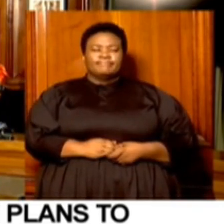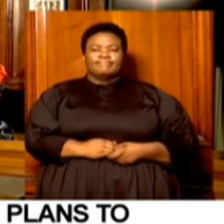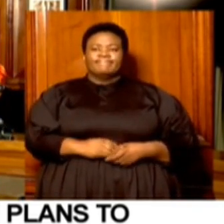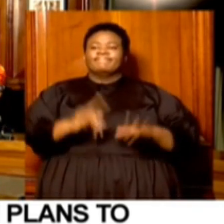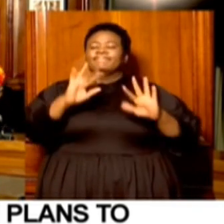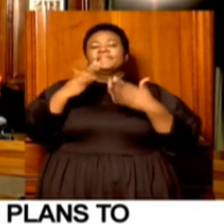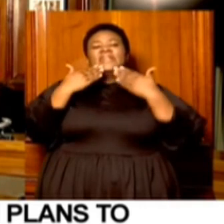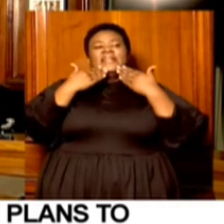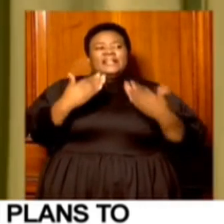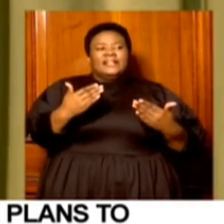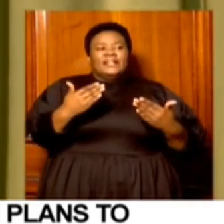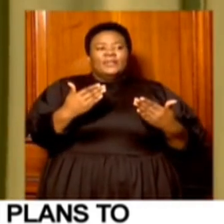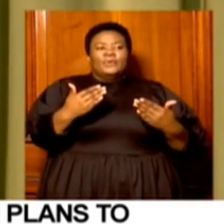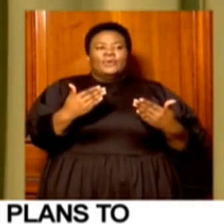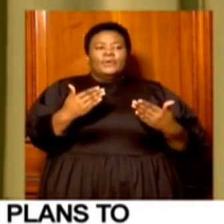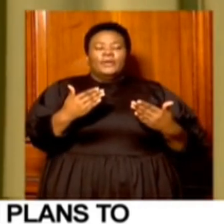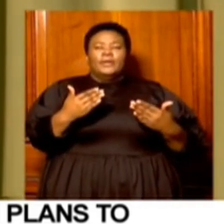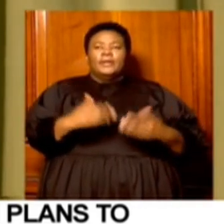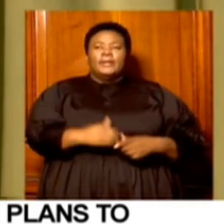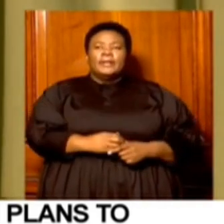Thank you very much.